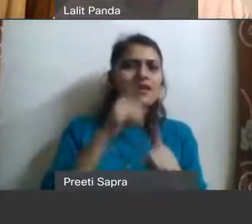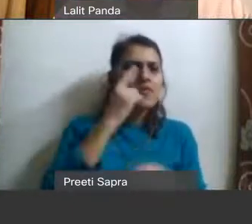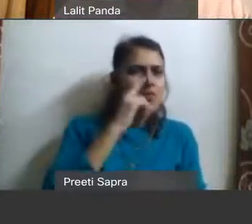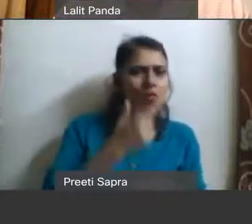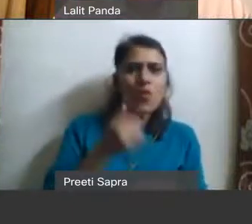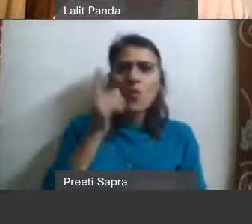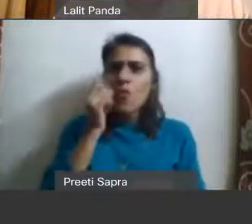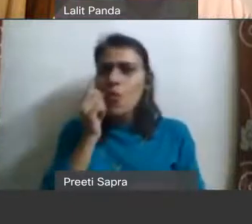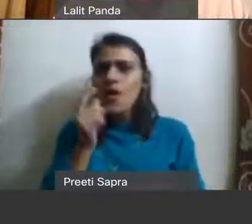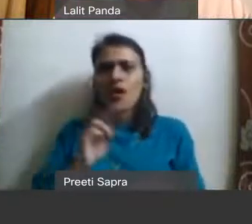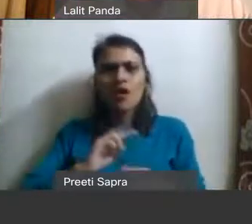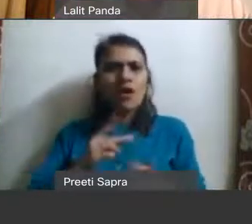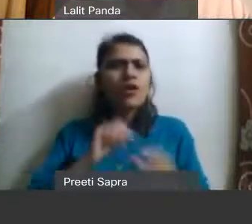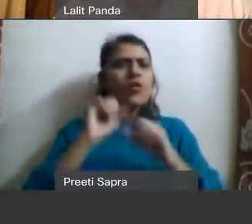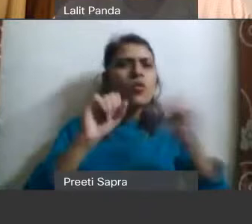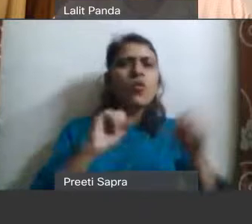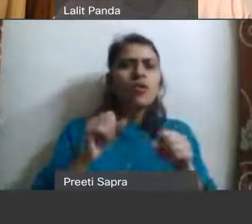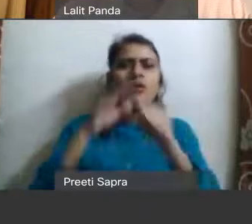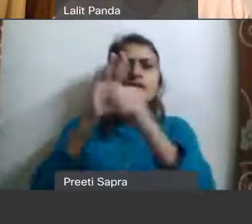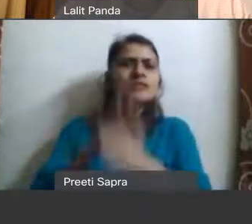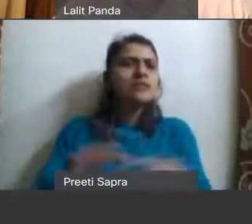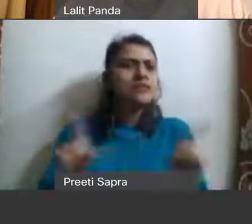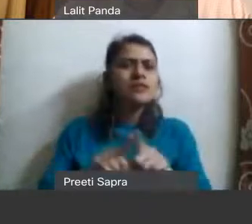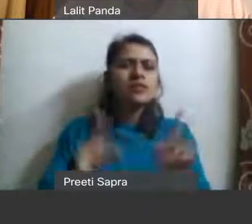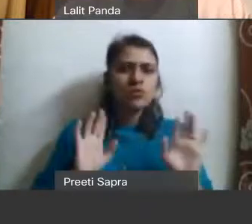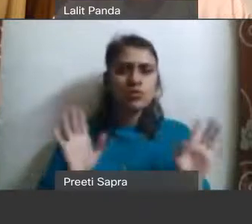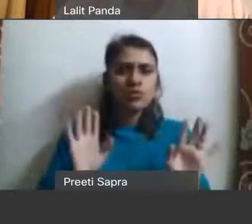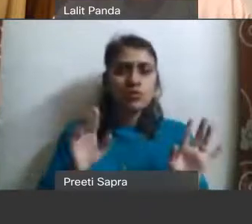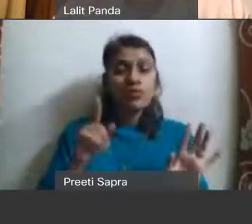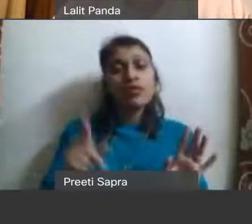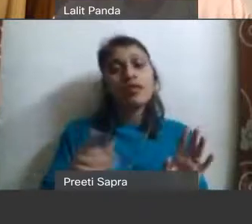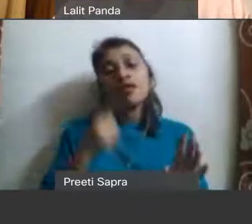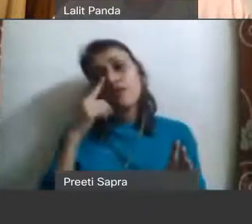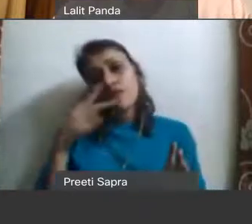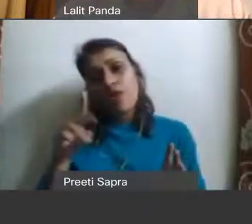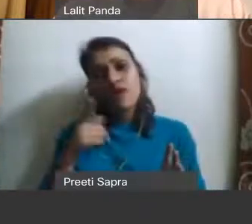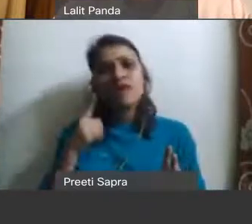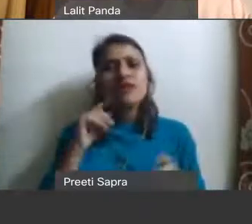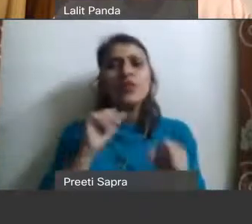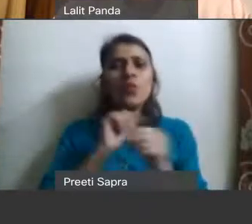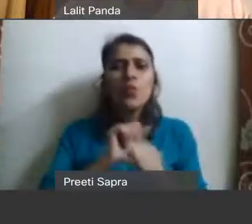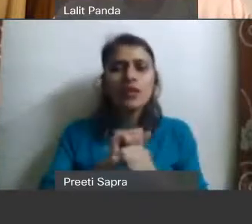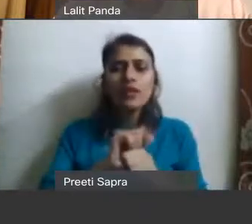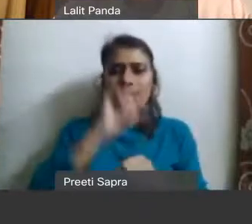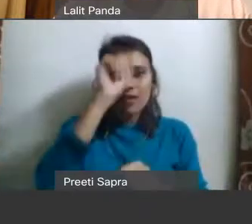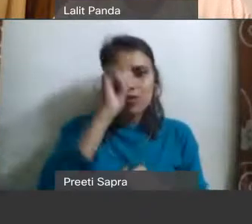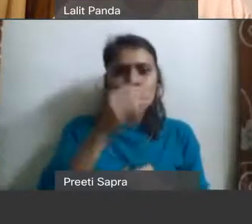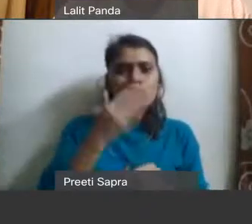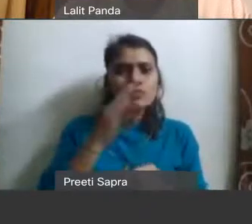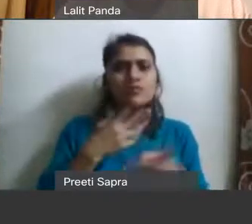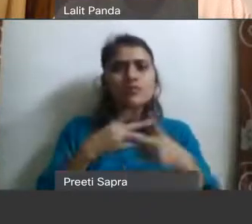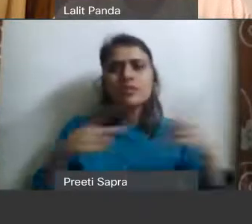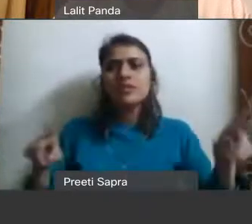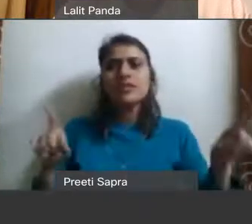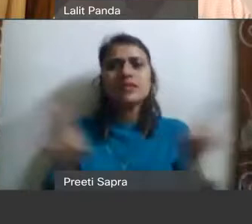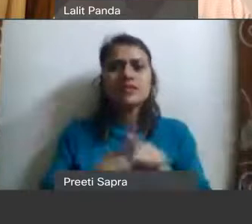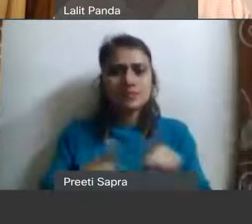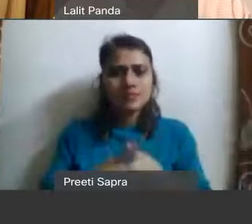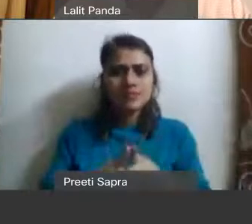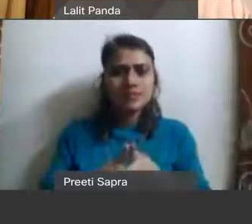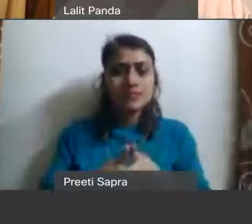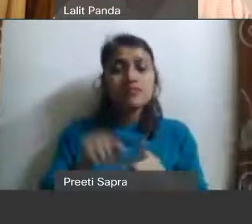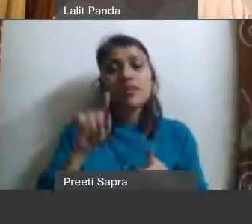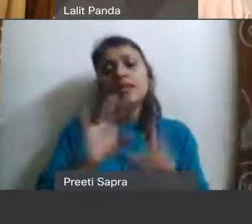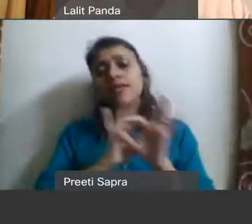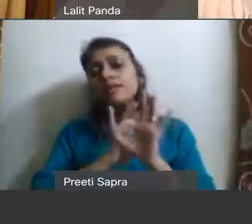sex discrimination, your own religious bias and prejudice in case of religious discrimination, then these reasons are